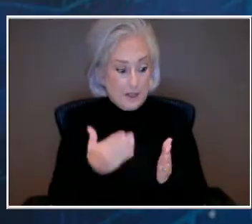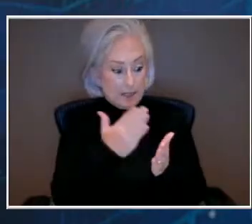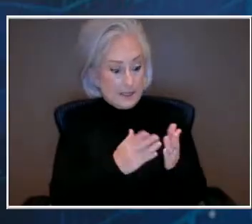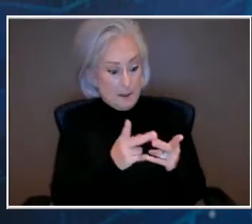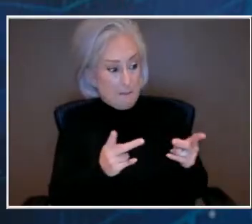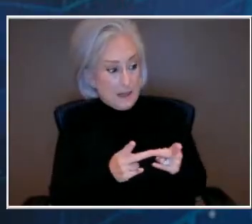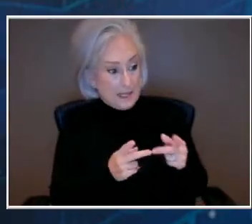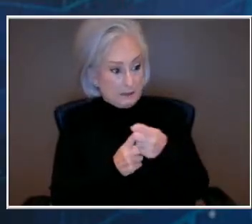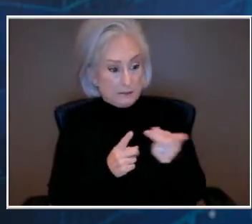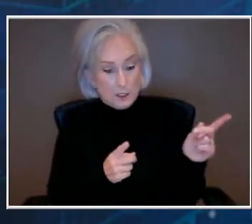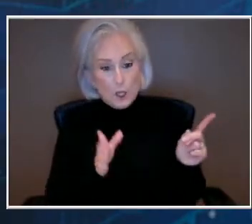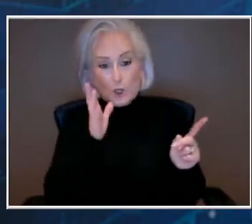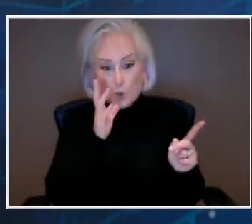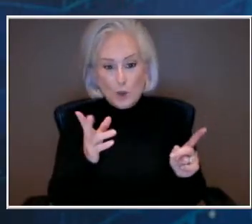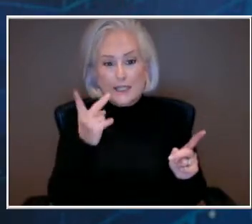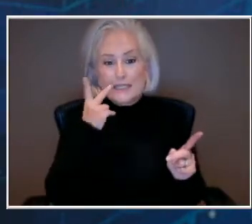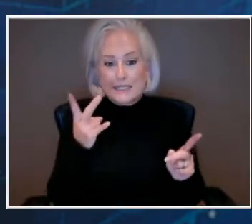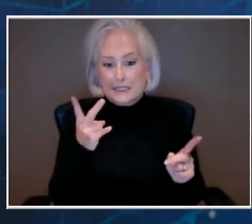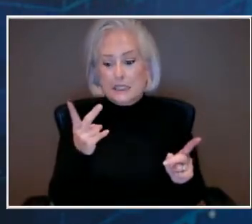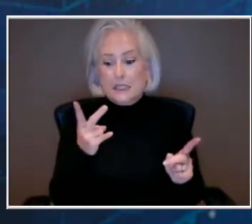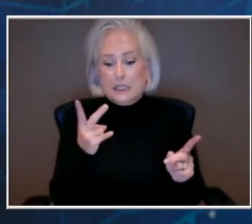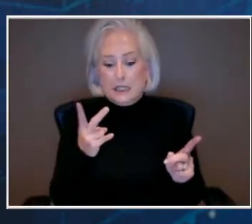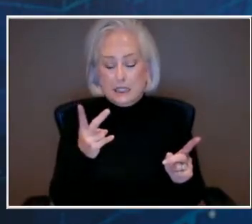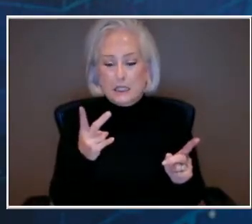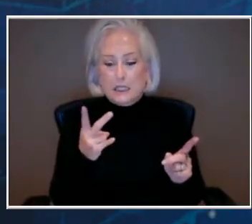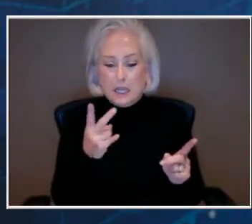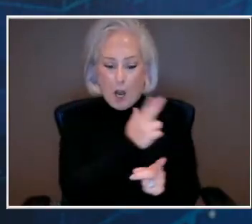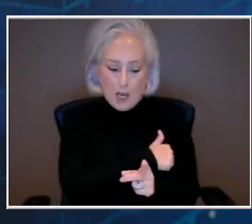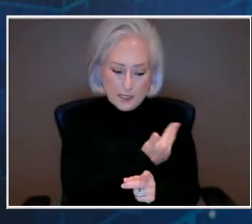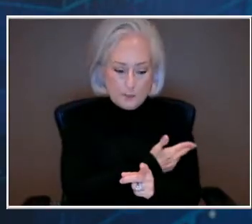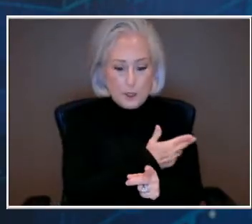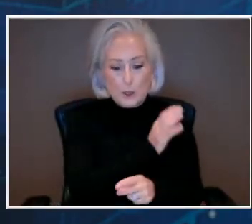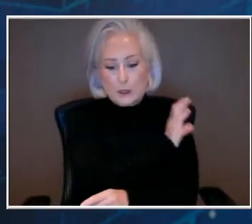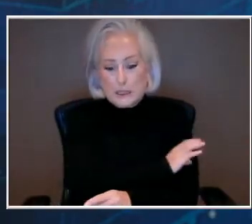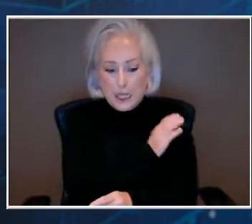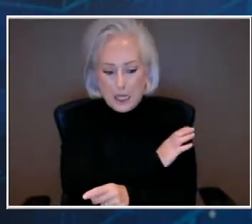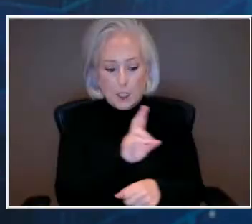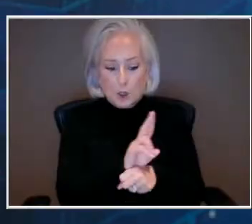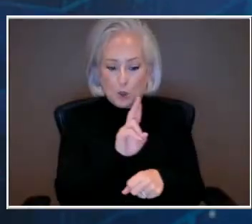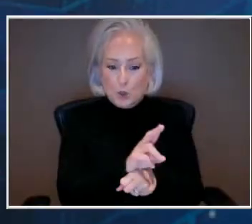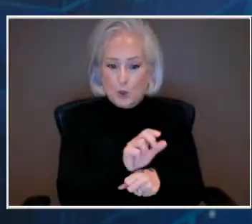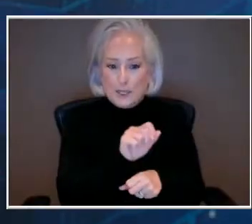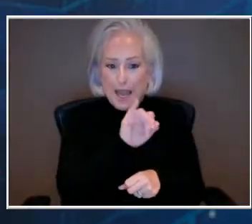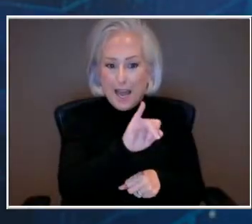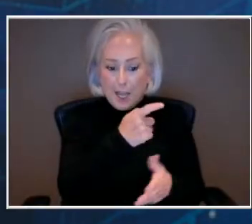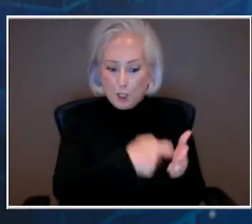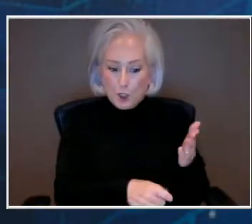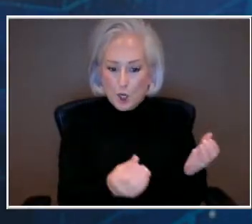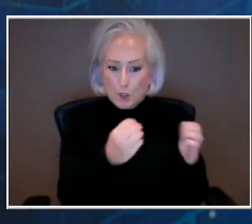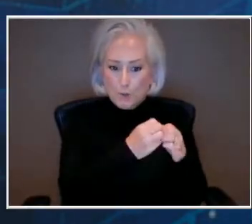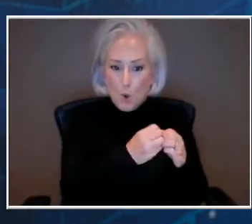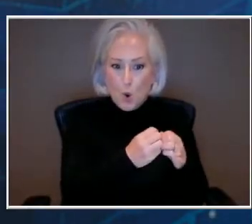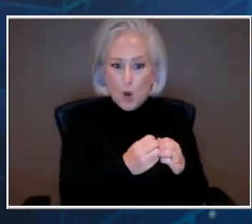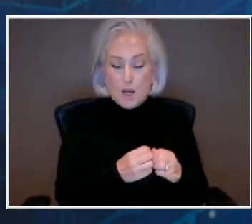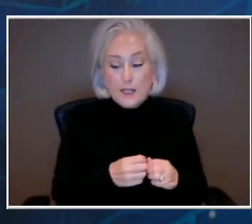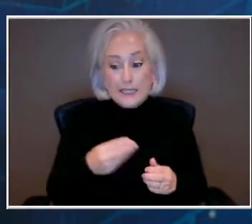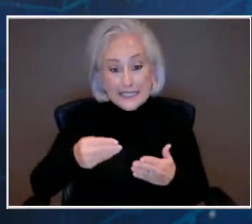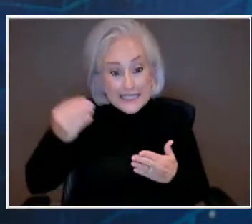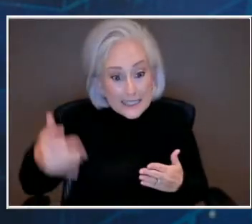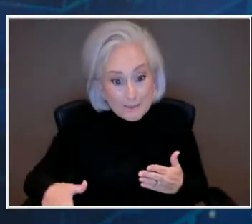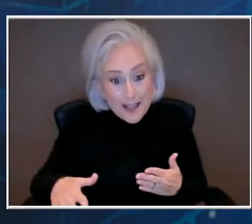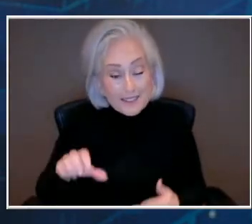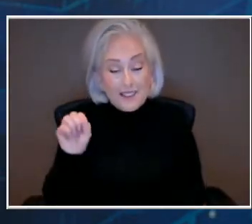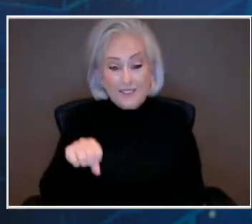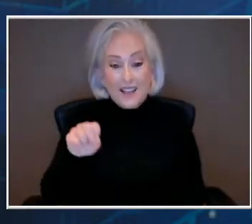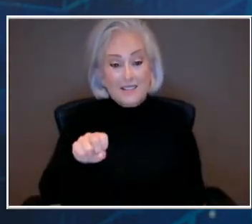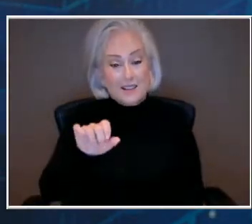the use of AI. You know, AI is expensive, and this is one of the reasons it's so important that we validate it. You know, most